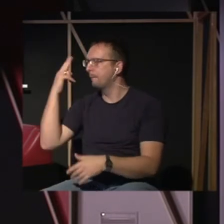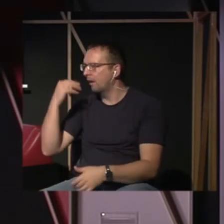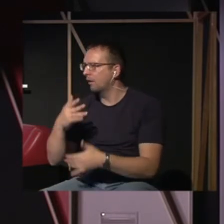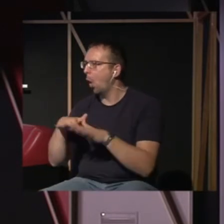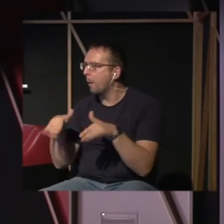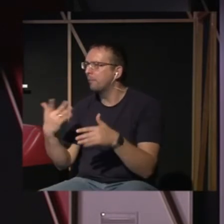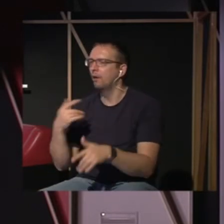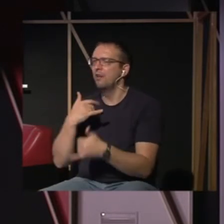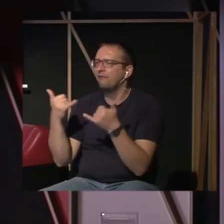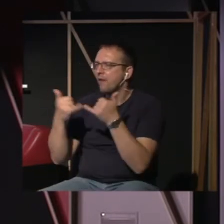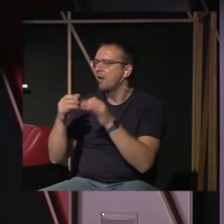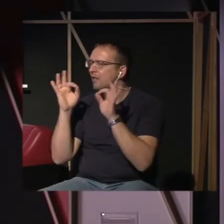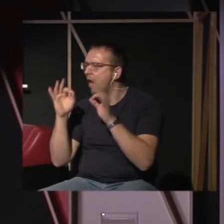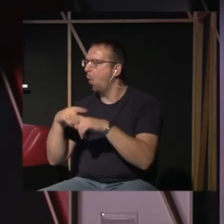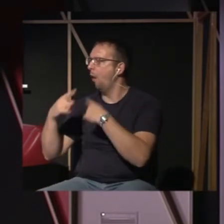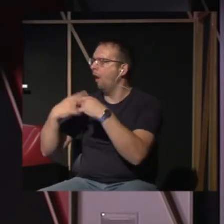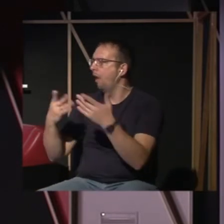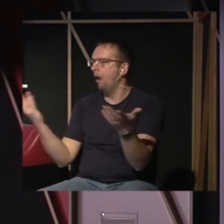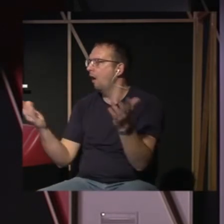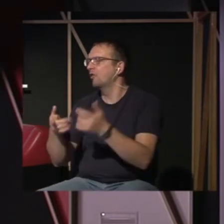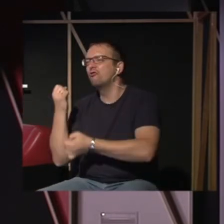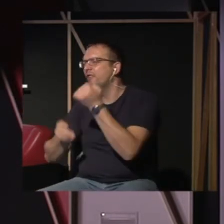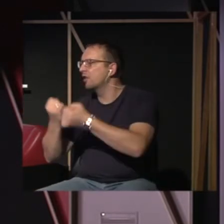Could you just clarify who that question is to?